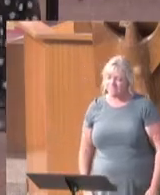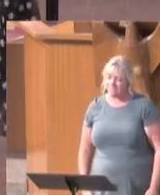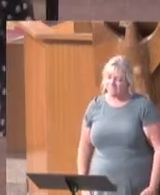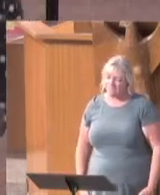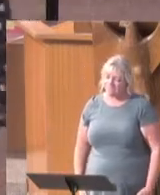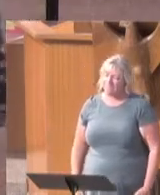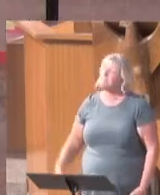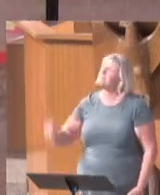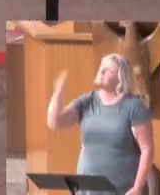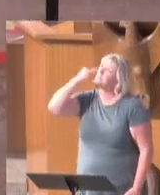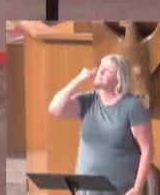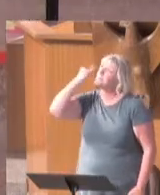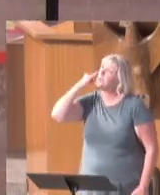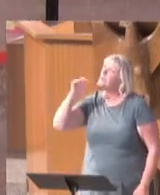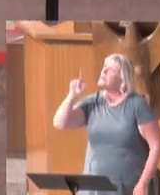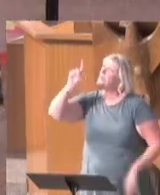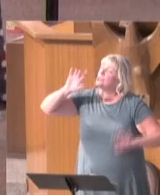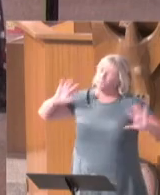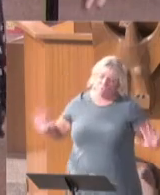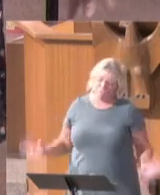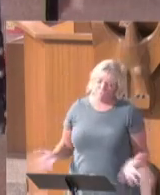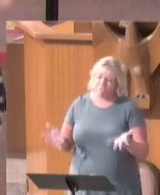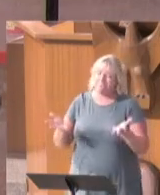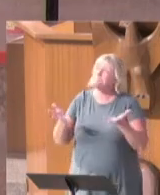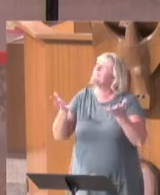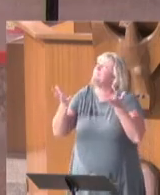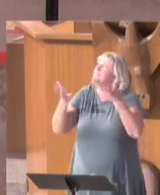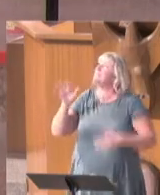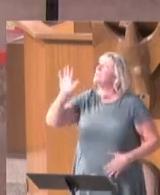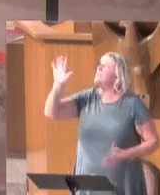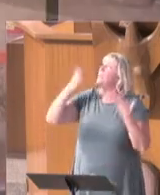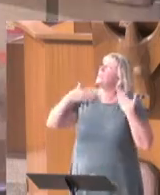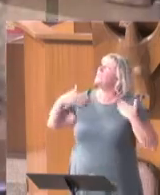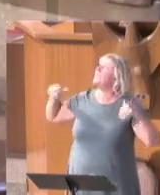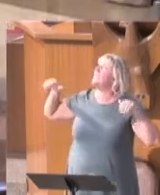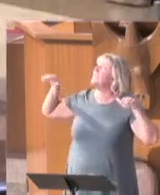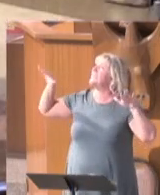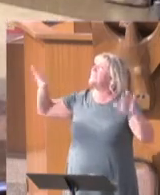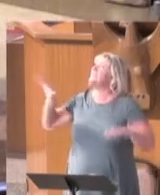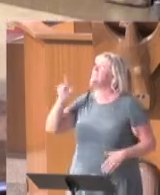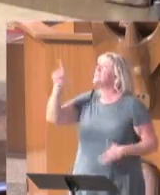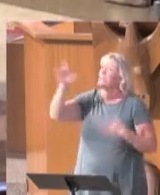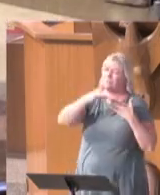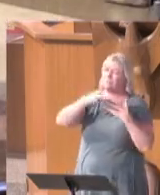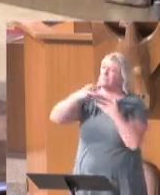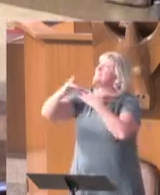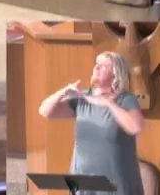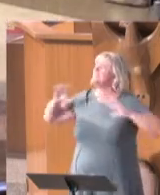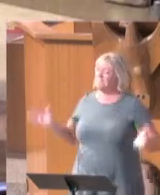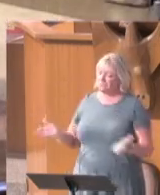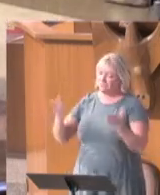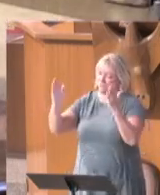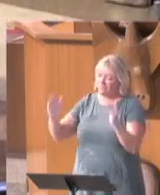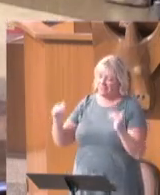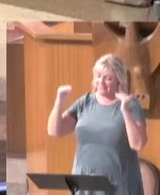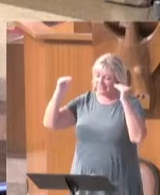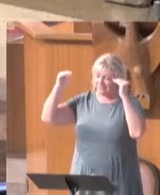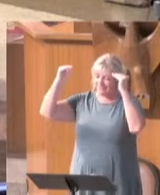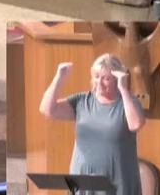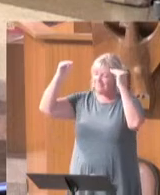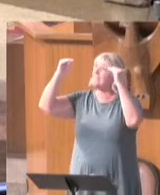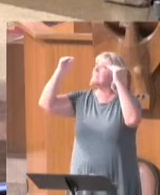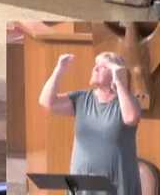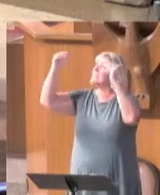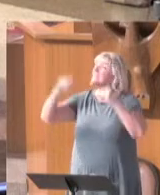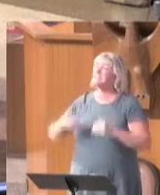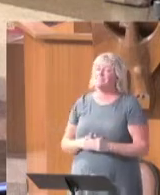need. What if you lift me up on your wings? What if you take me up so